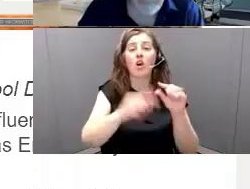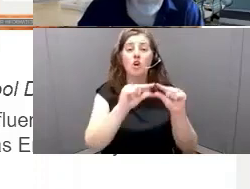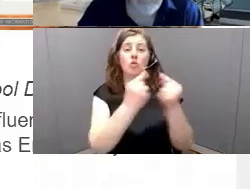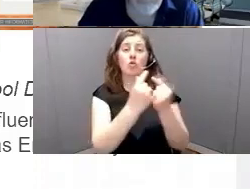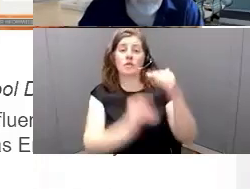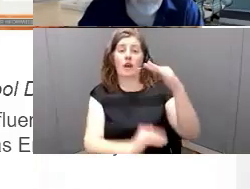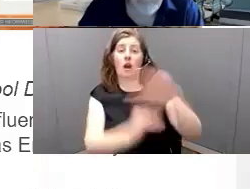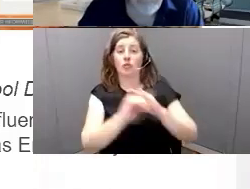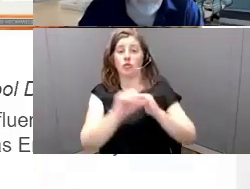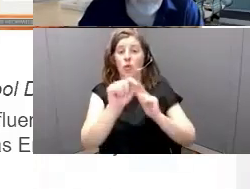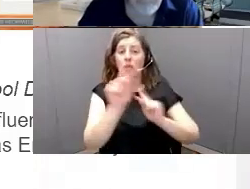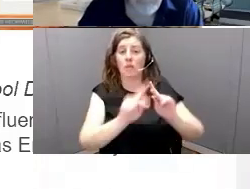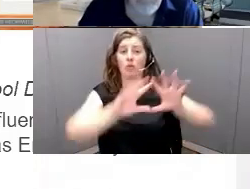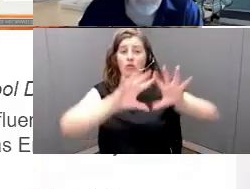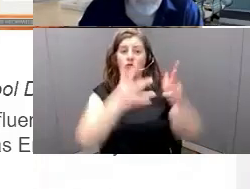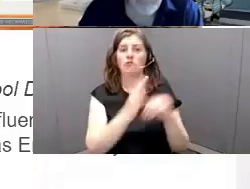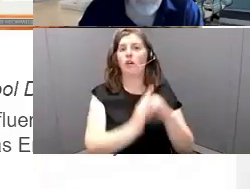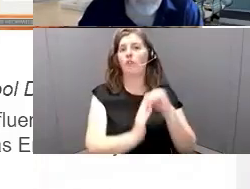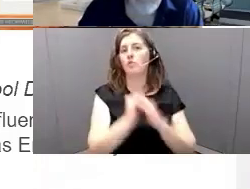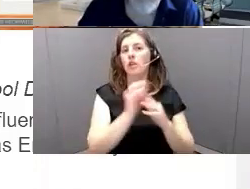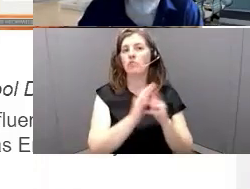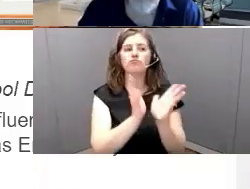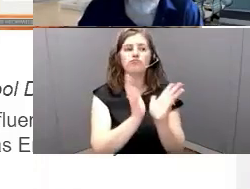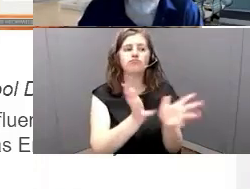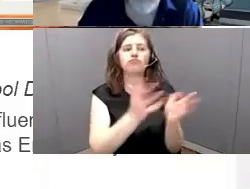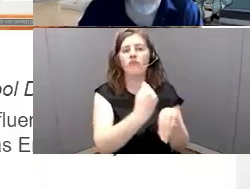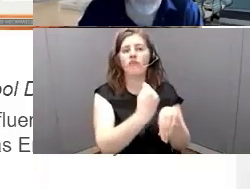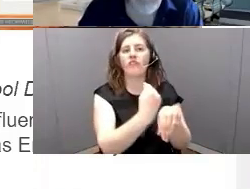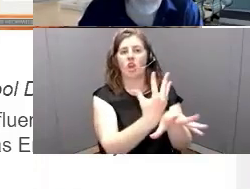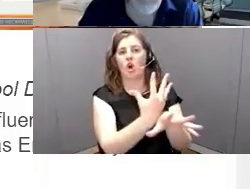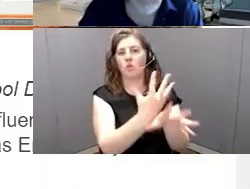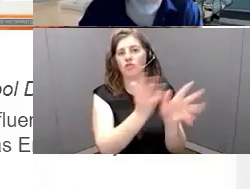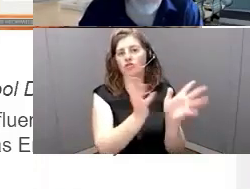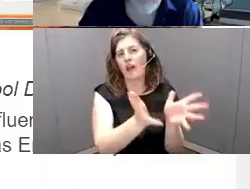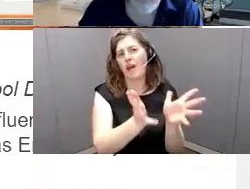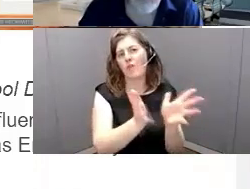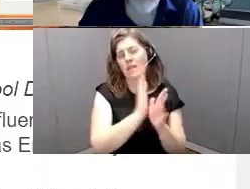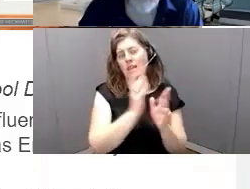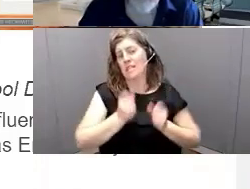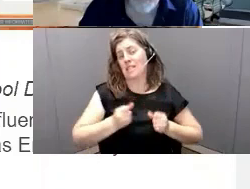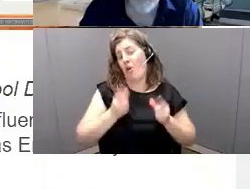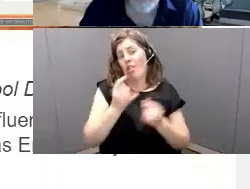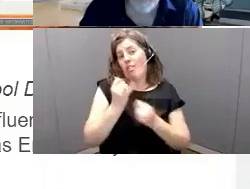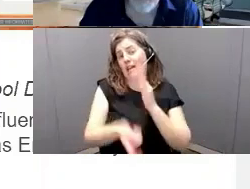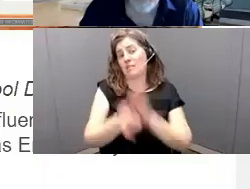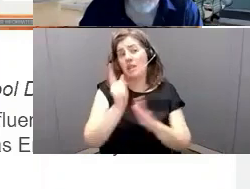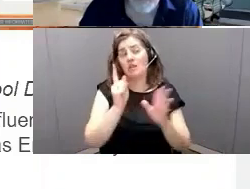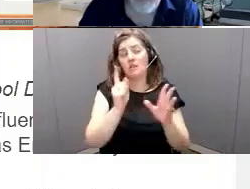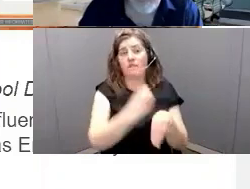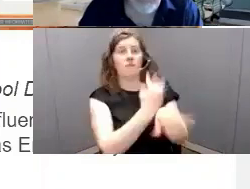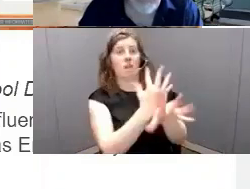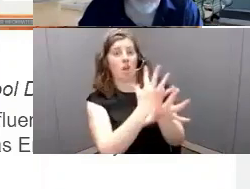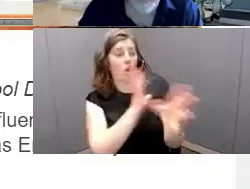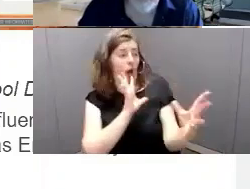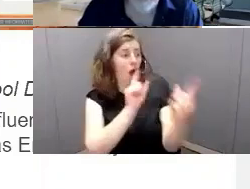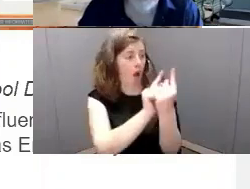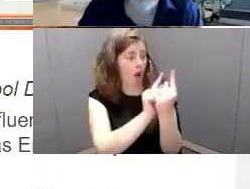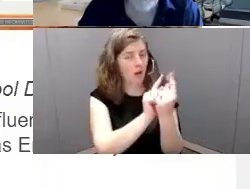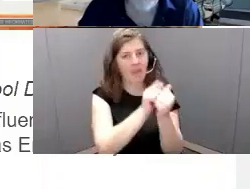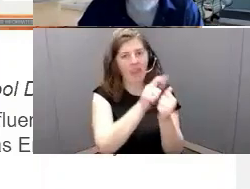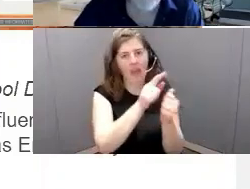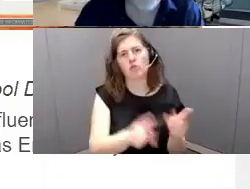20 could comfortably have a pretty spontaneous video meetup.